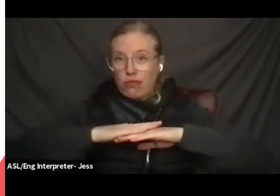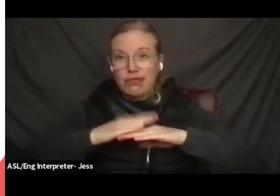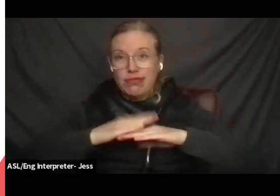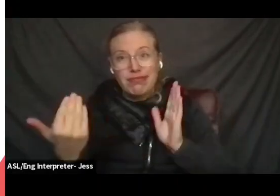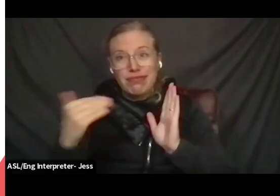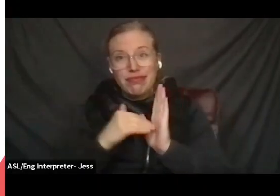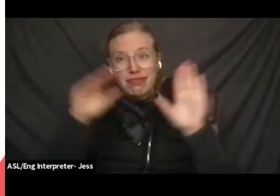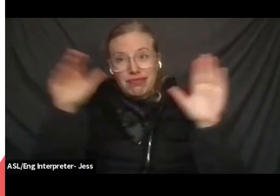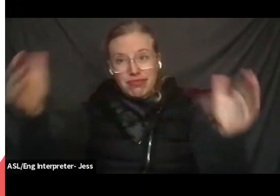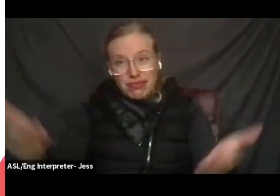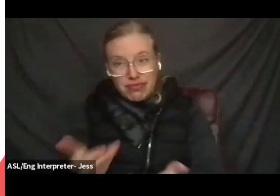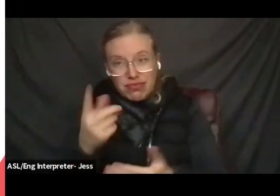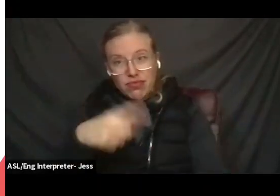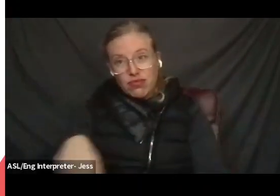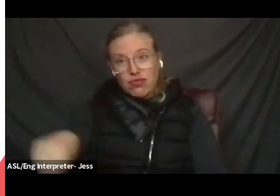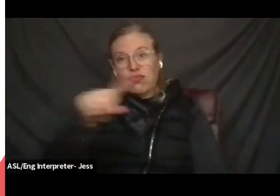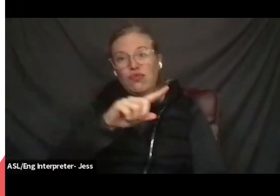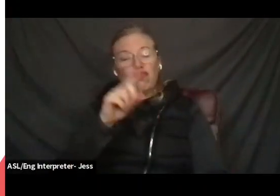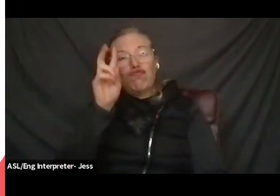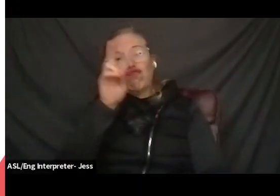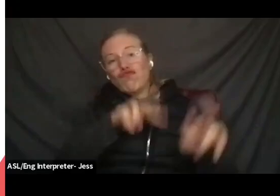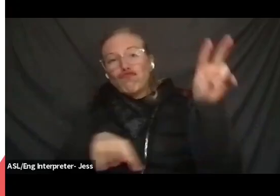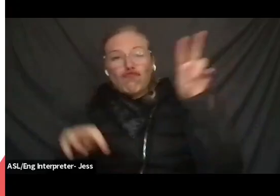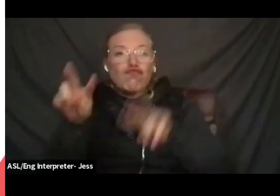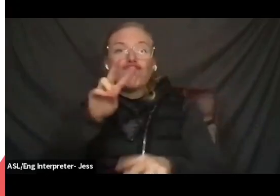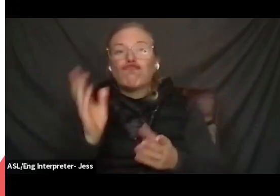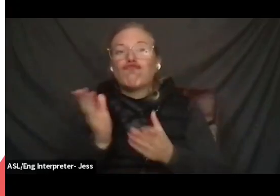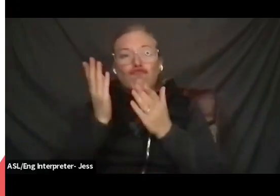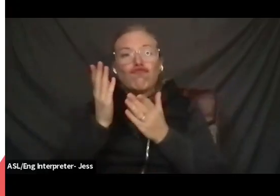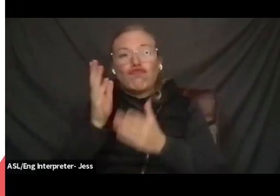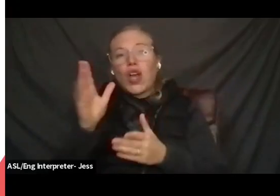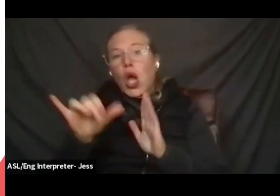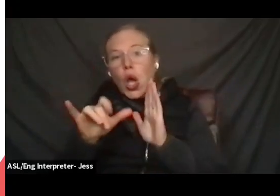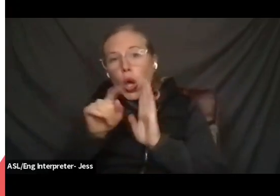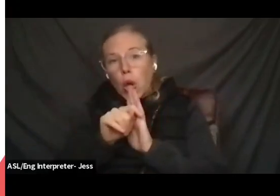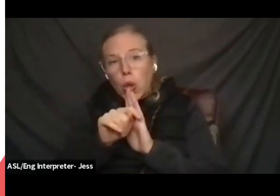we welcome you to check out all of the offerings on our YouTube